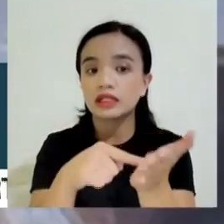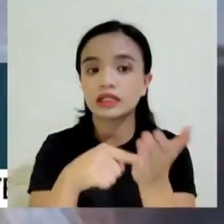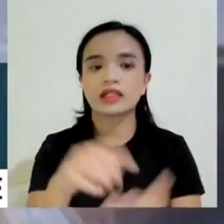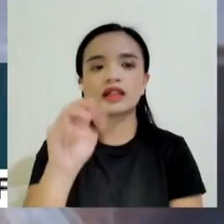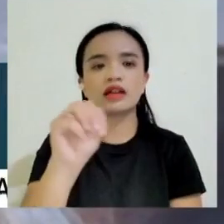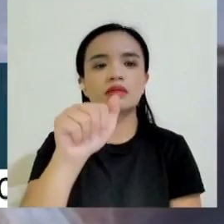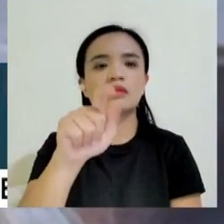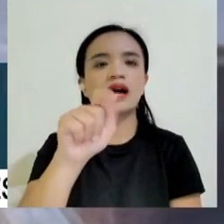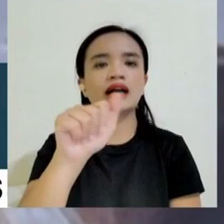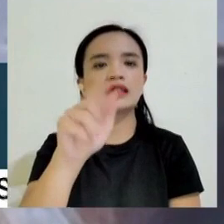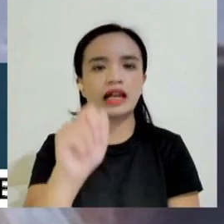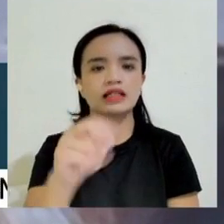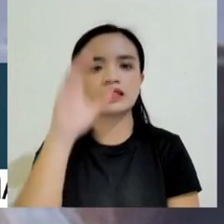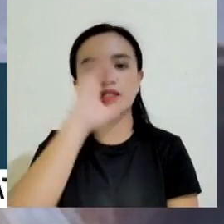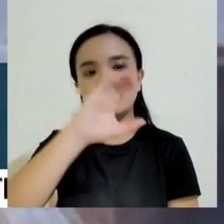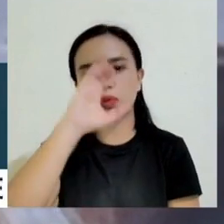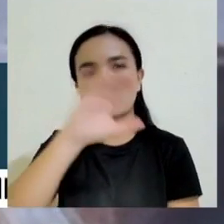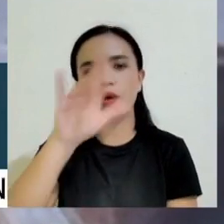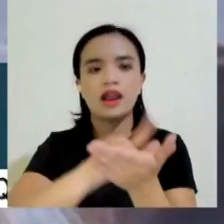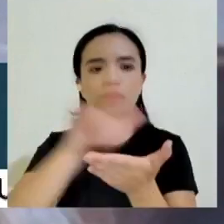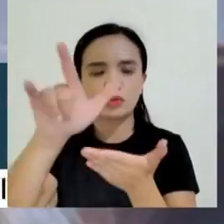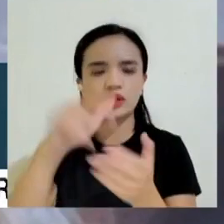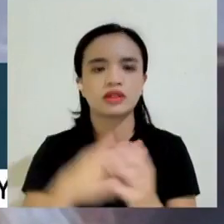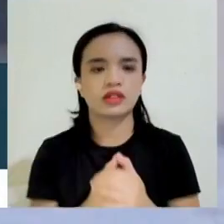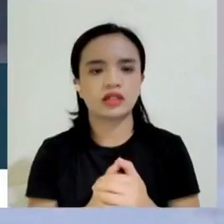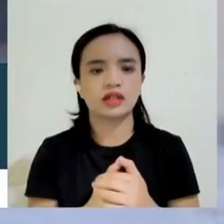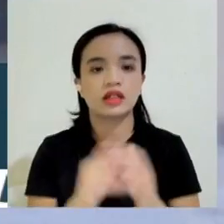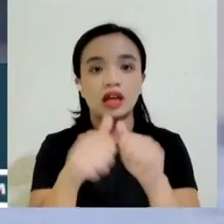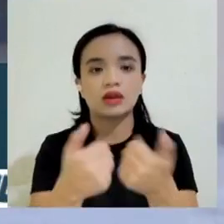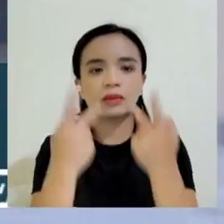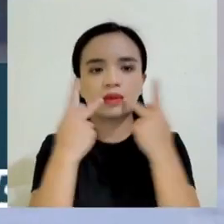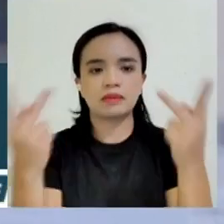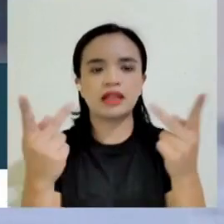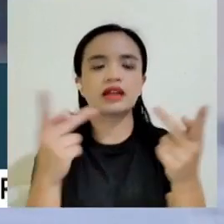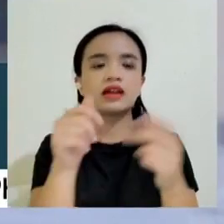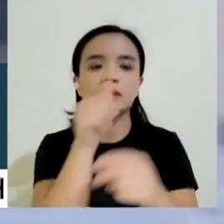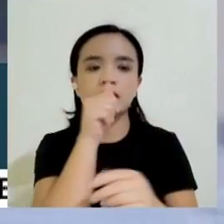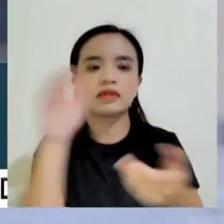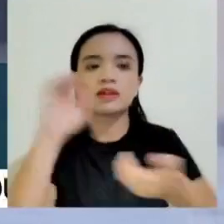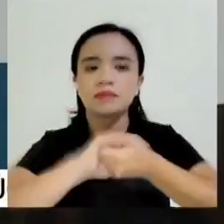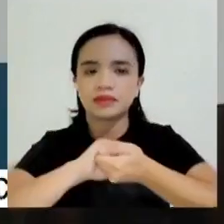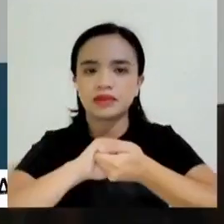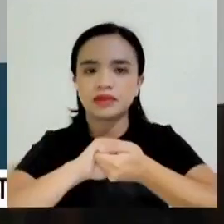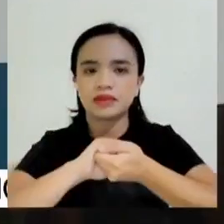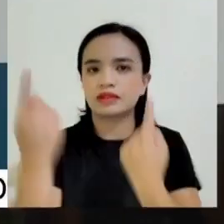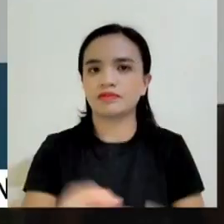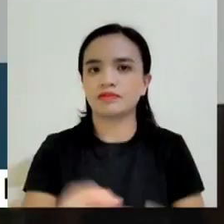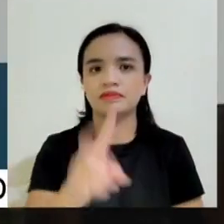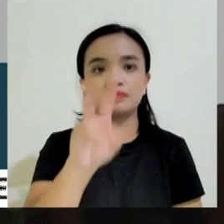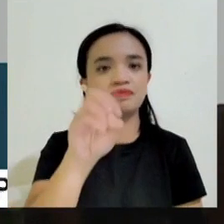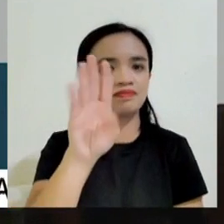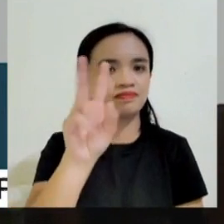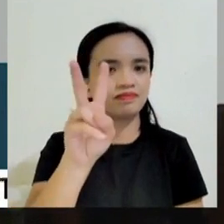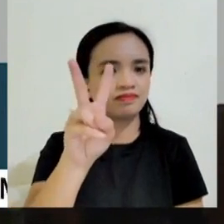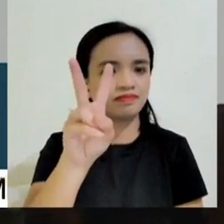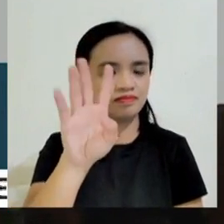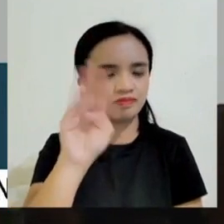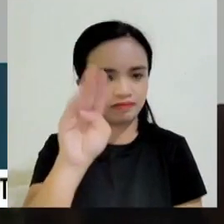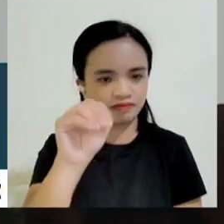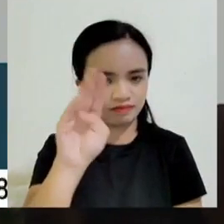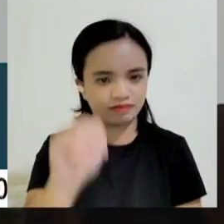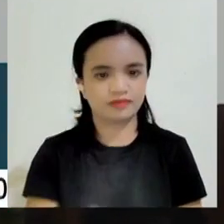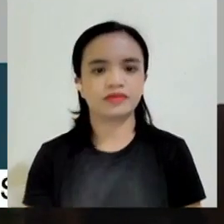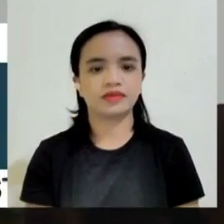Airport, which operates under a public-private partnership model since 2014. We're looking at 24 more projects